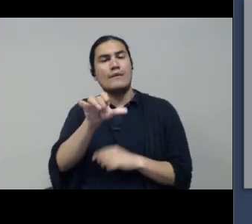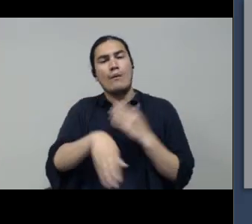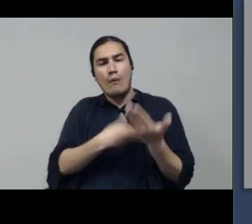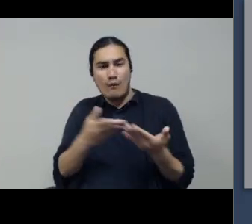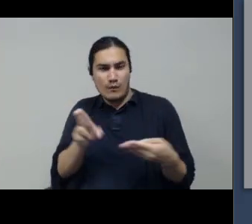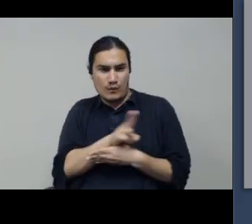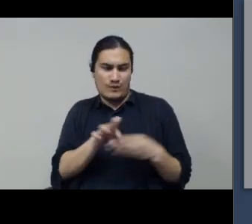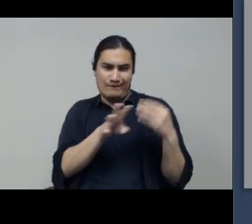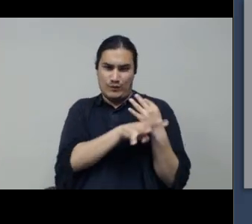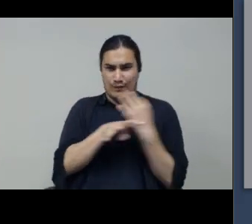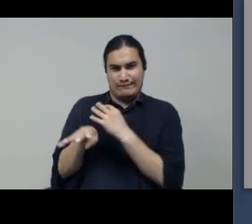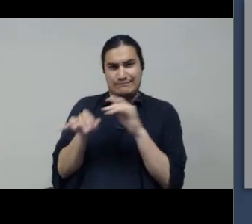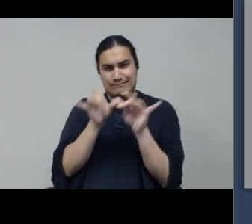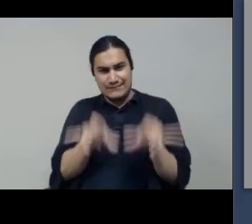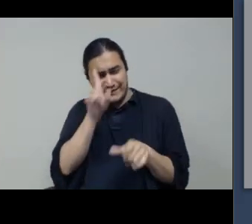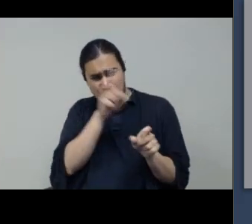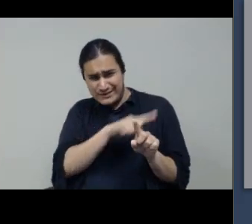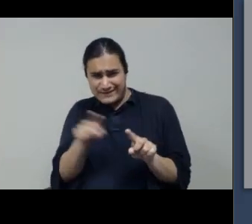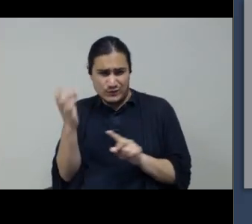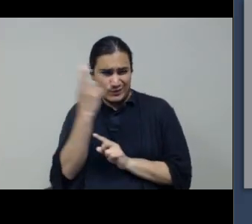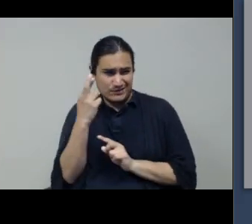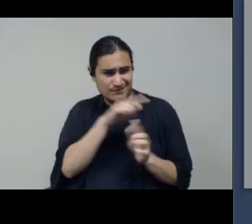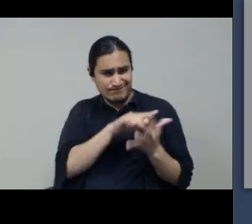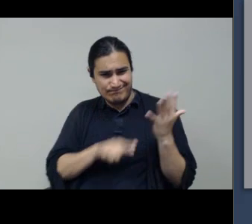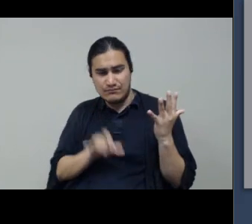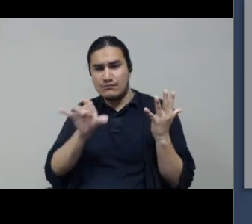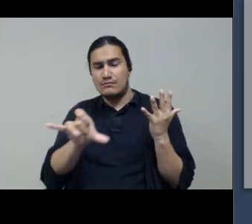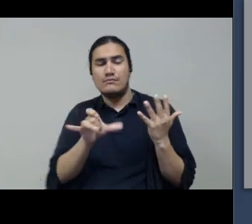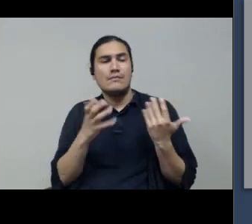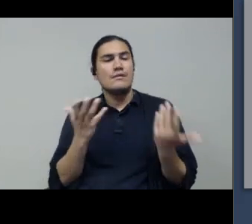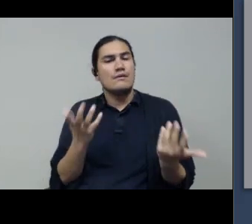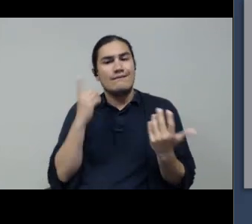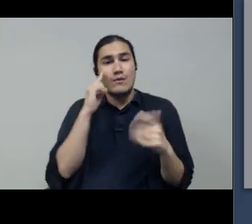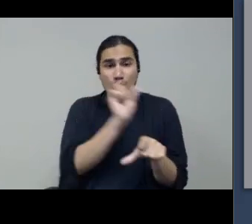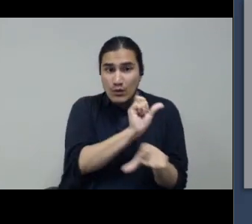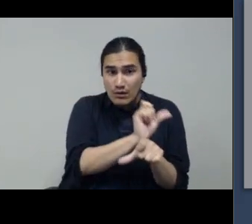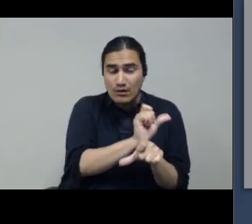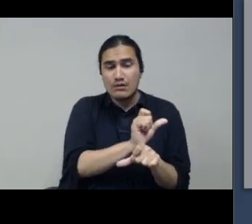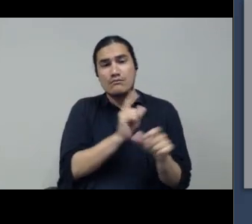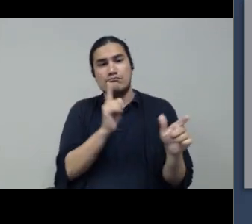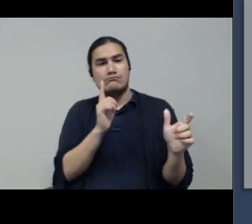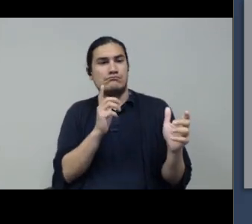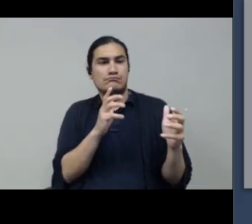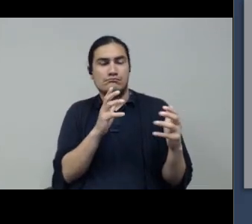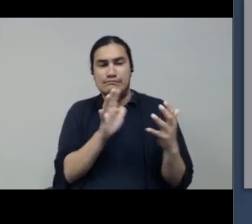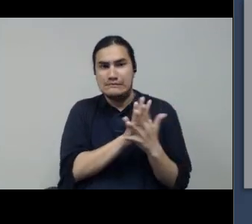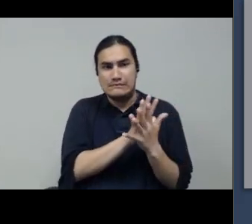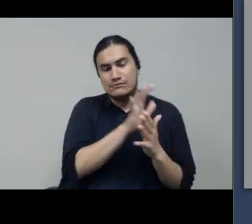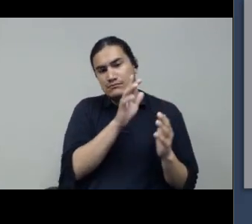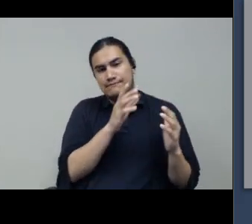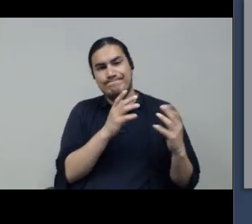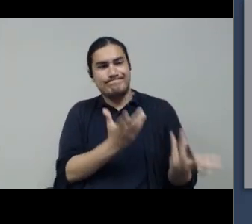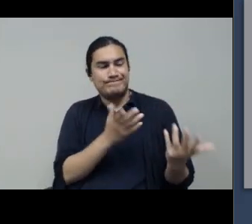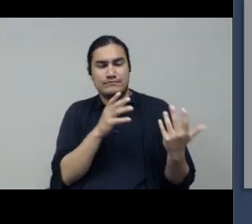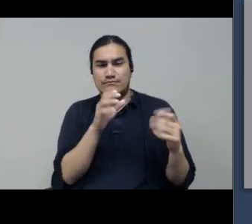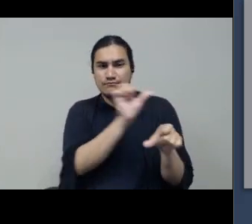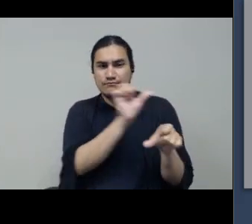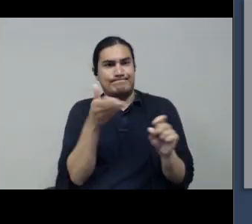for multiple things, whether it's getting to work in rush hour in the city of Fresno like I do, to